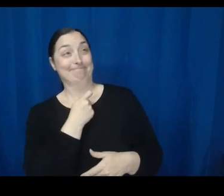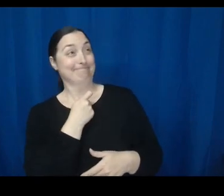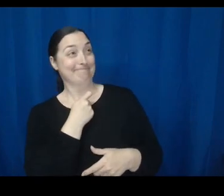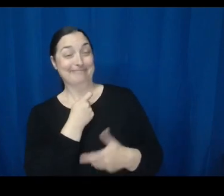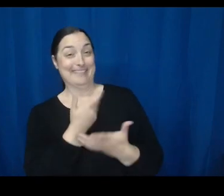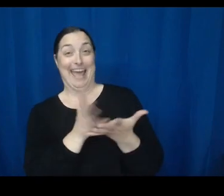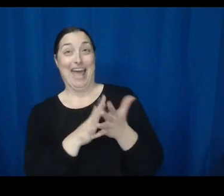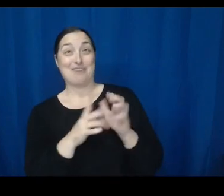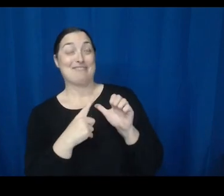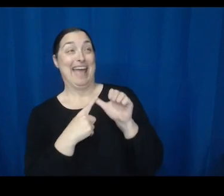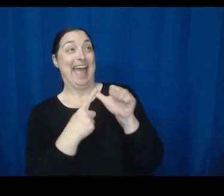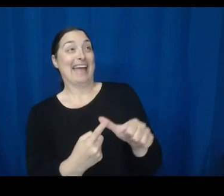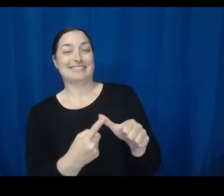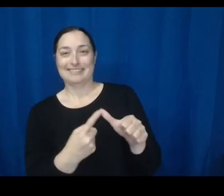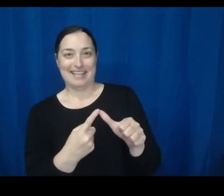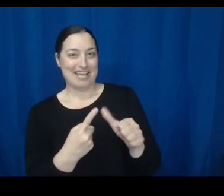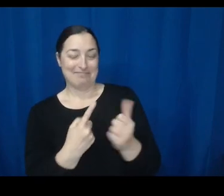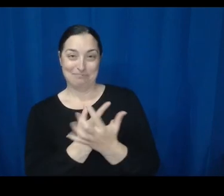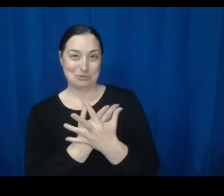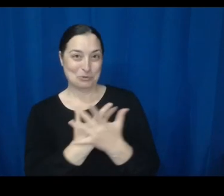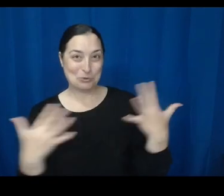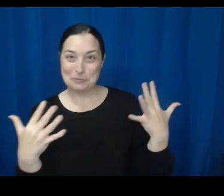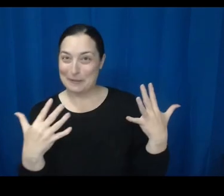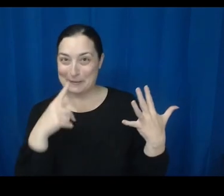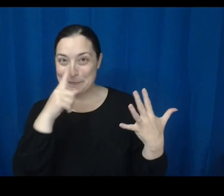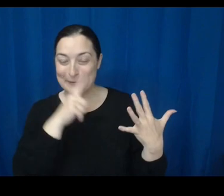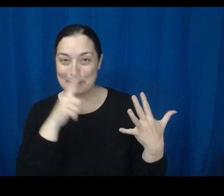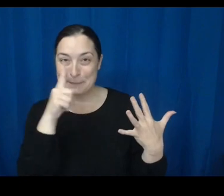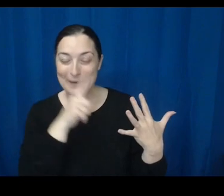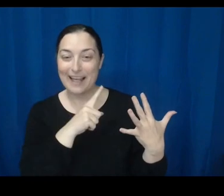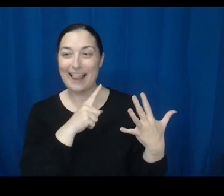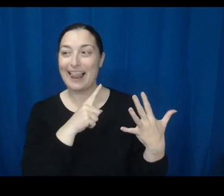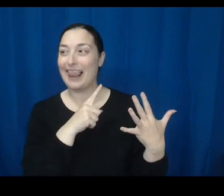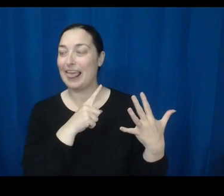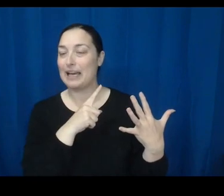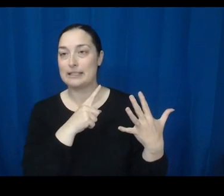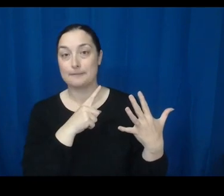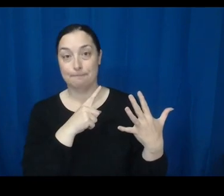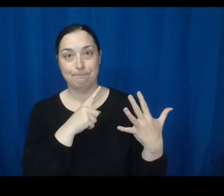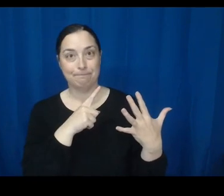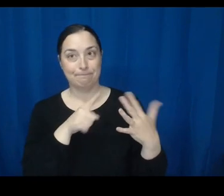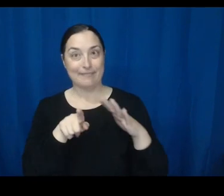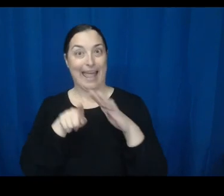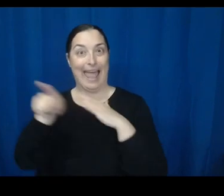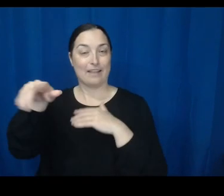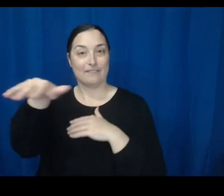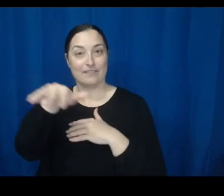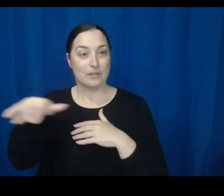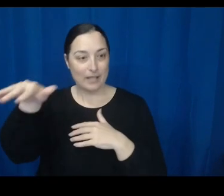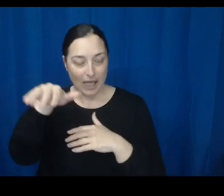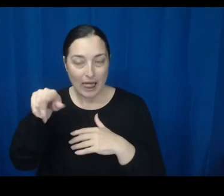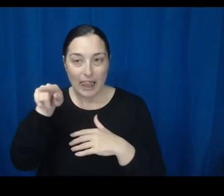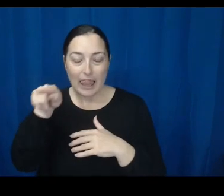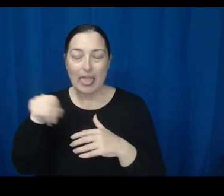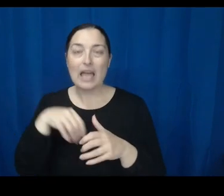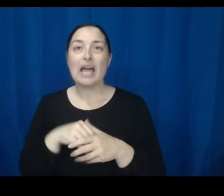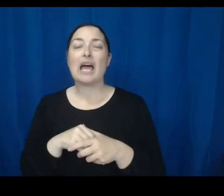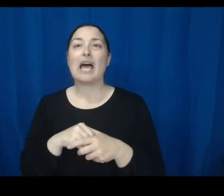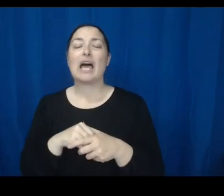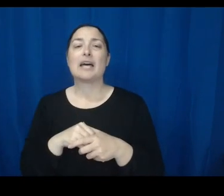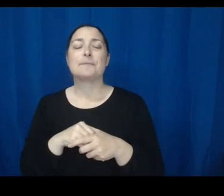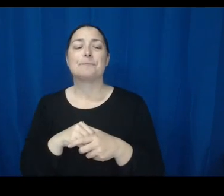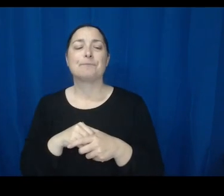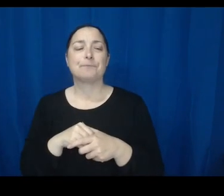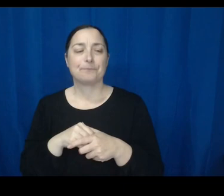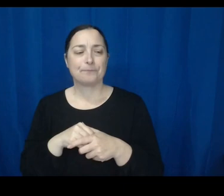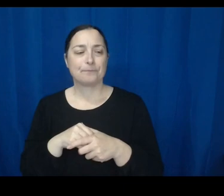people whose work, particularly in the field. I mean, Ian Fairweather was a favourite for me